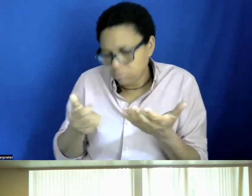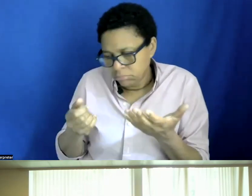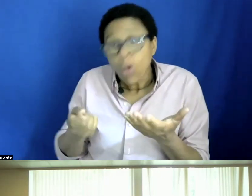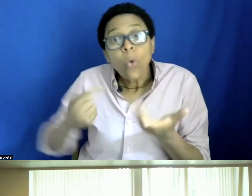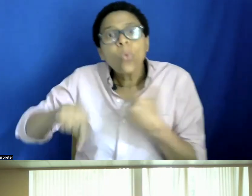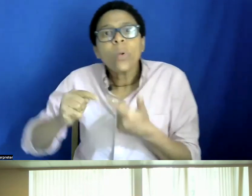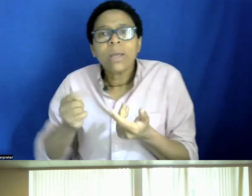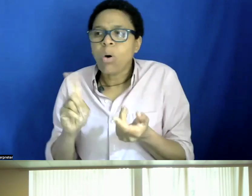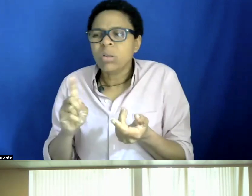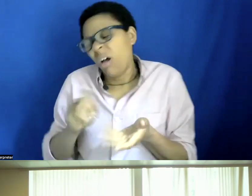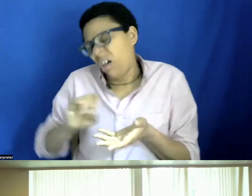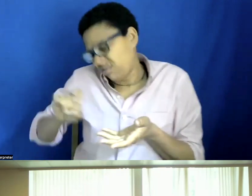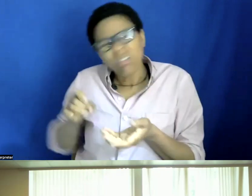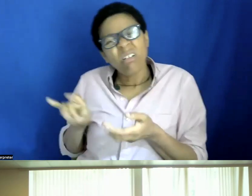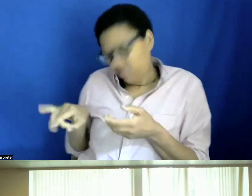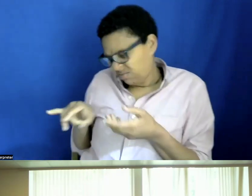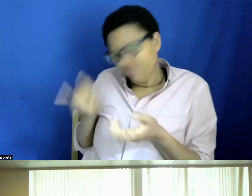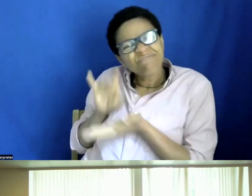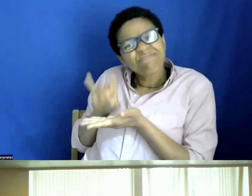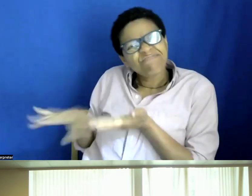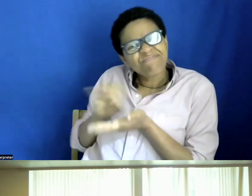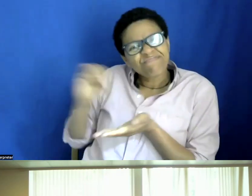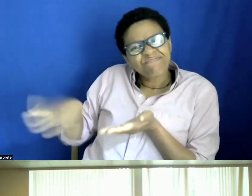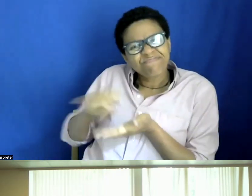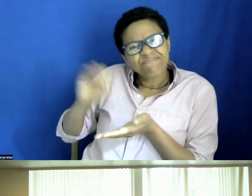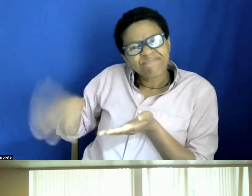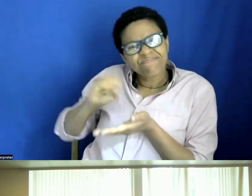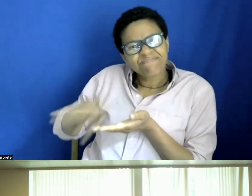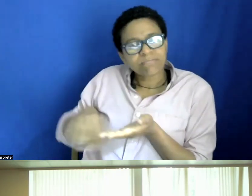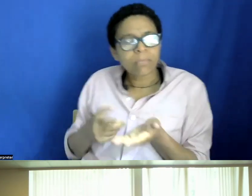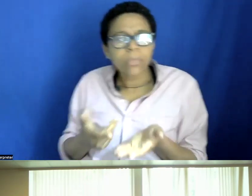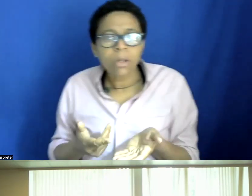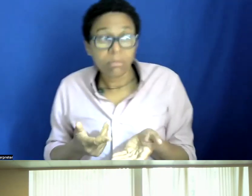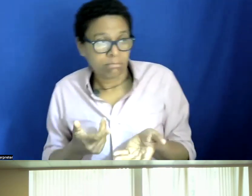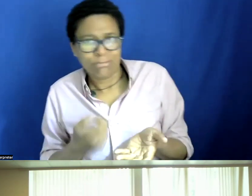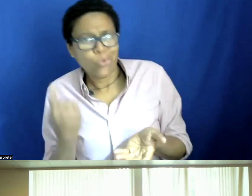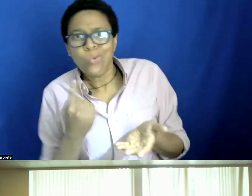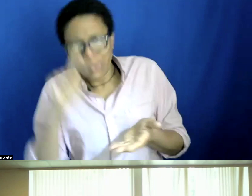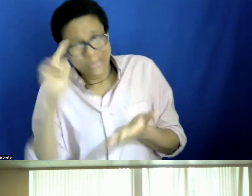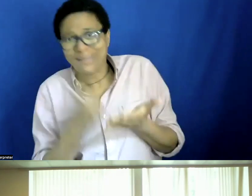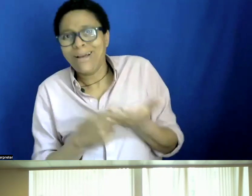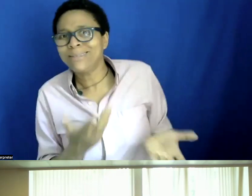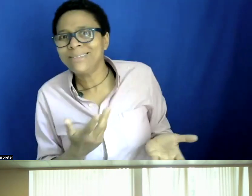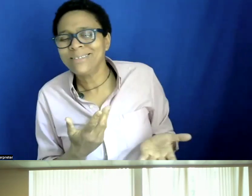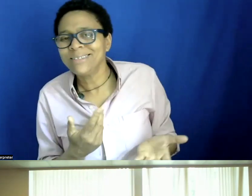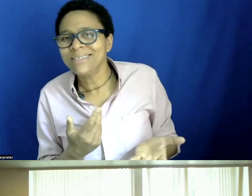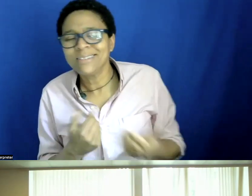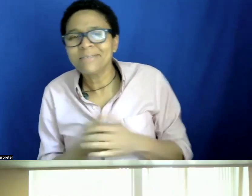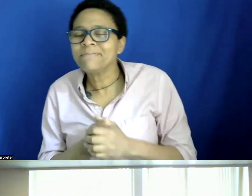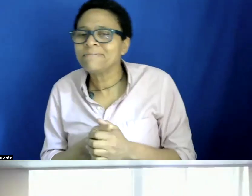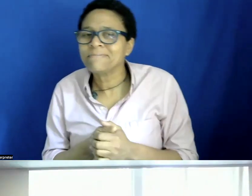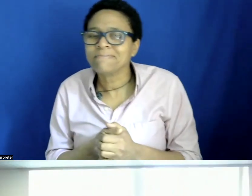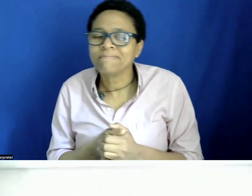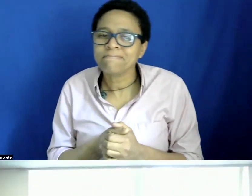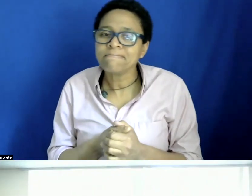our own narratives because of our, you know, feeling like an empathy towards Mary Heaton, and like, you know, having,